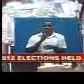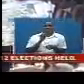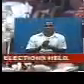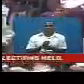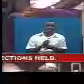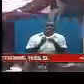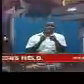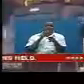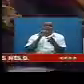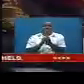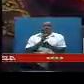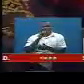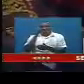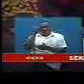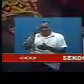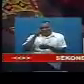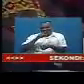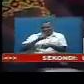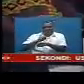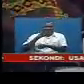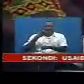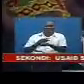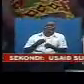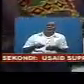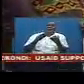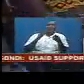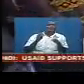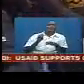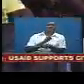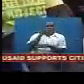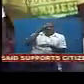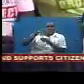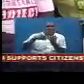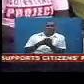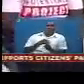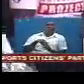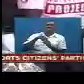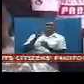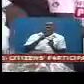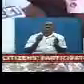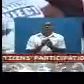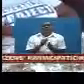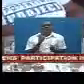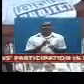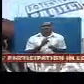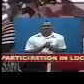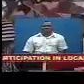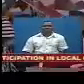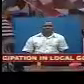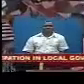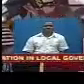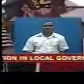Ministry of Employment, Linda Quau said, the government is making efforts to provide employment for all, especially people living with